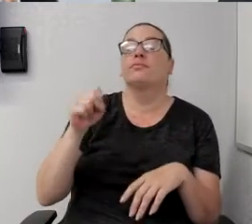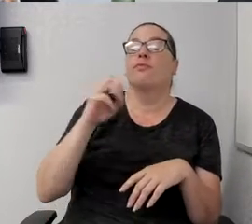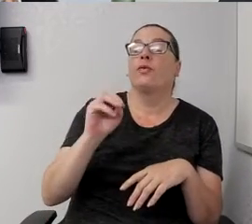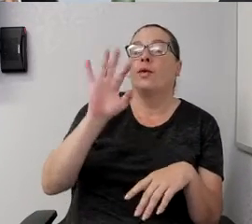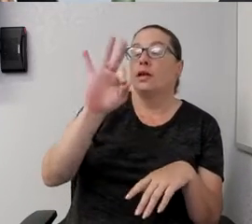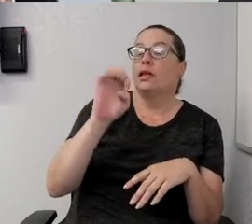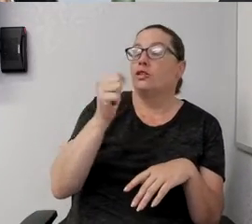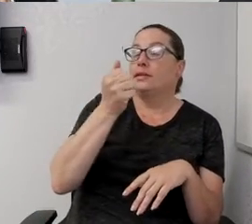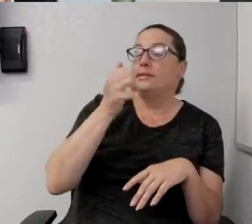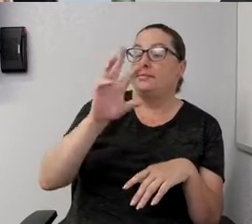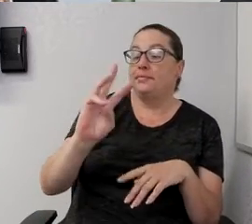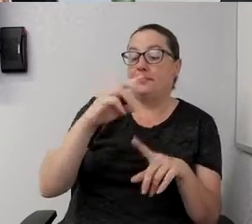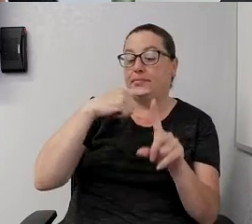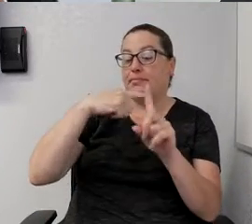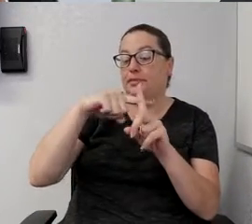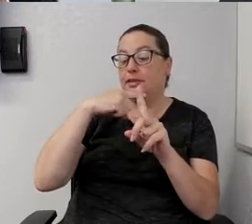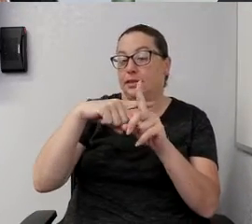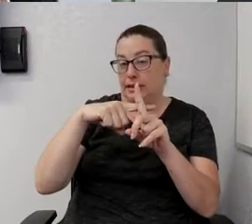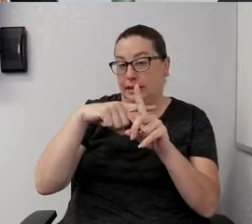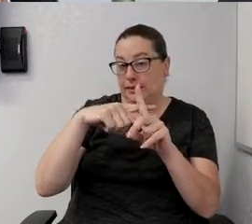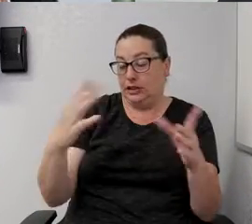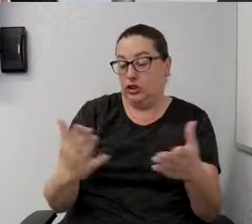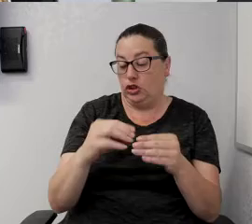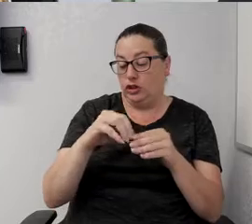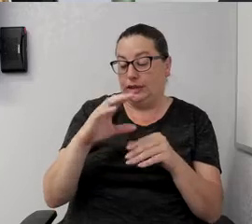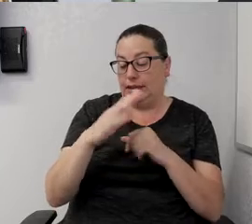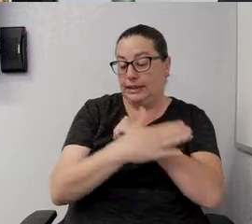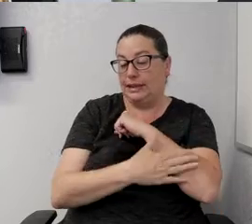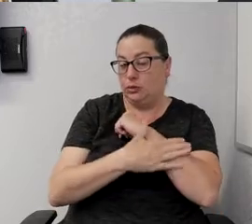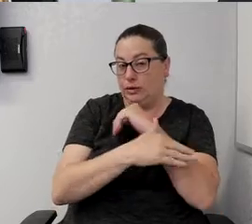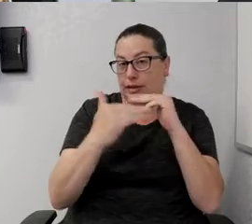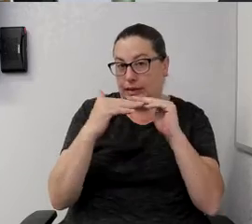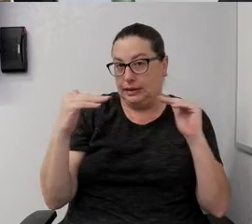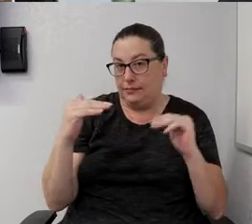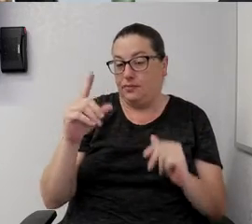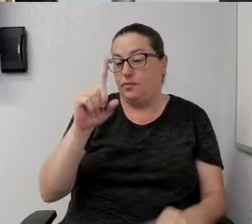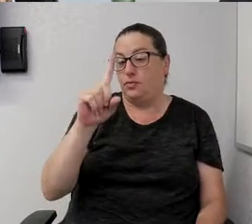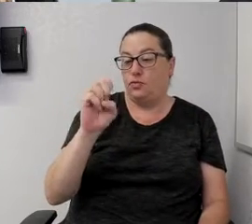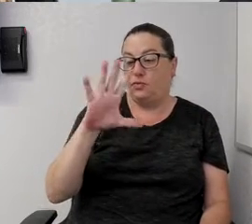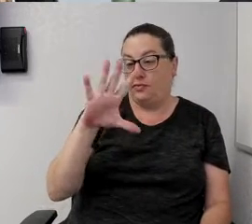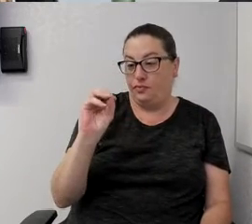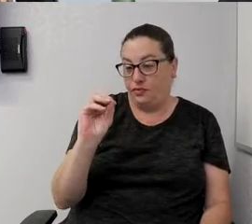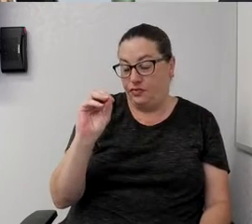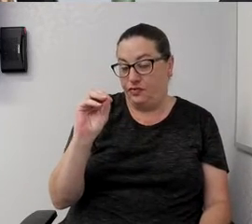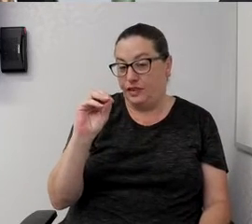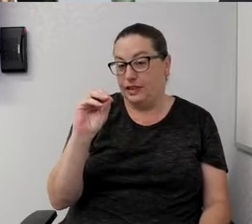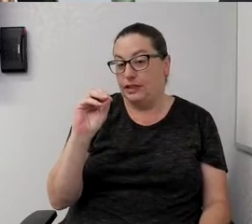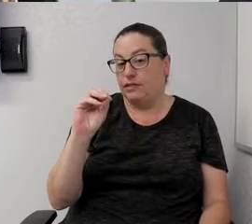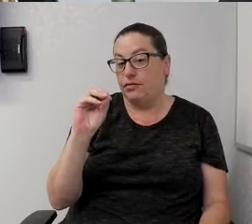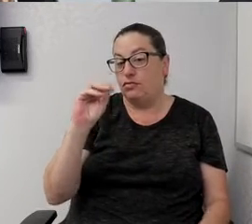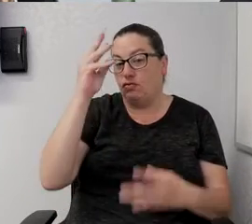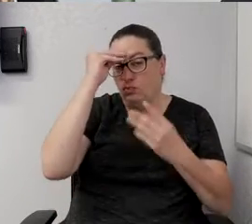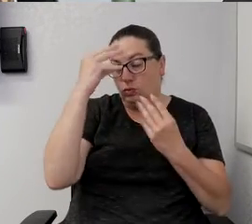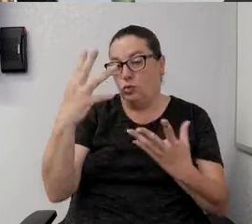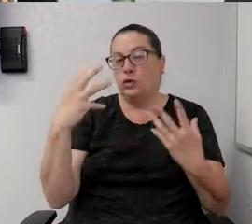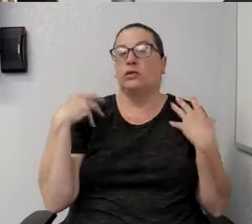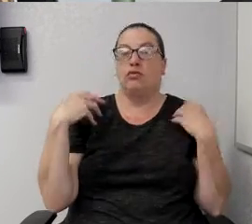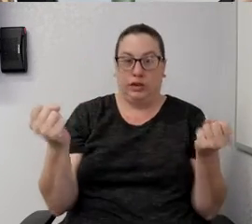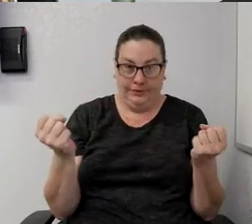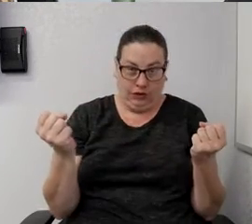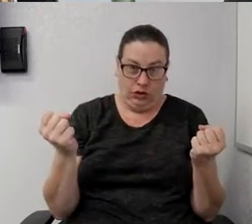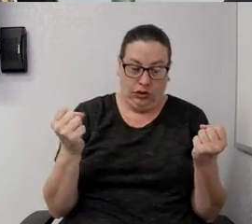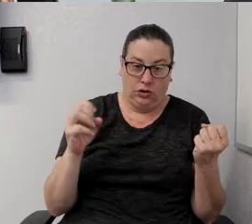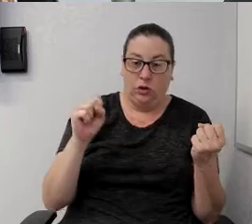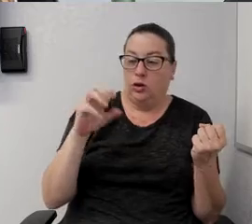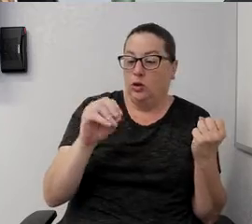916 positive cases at the county level, 150 have reported recovered. So